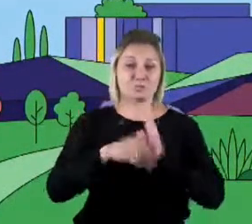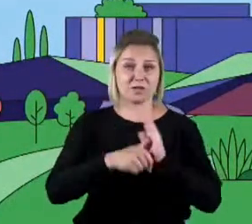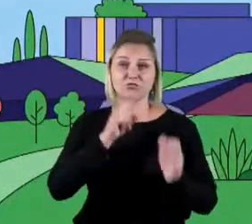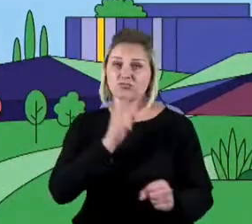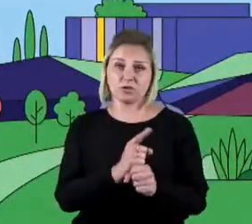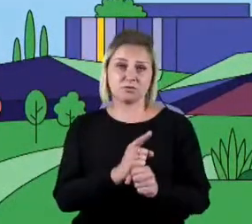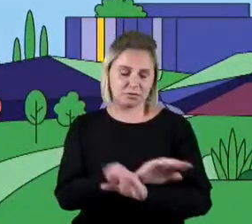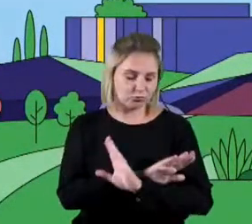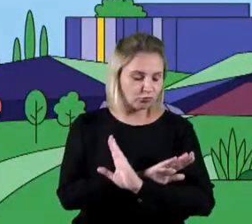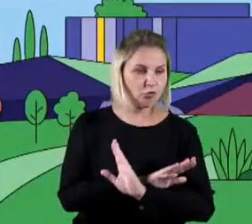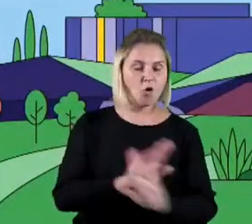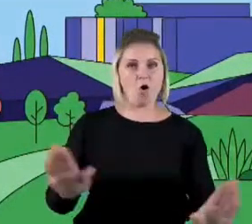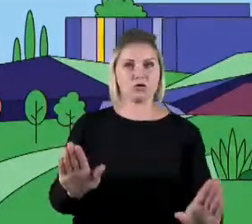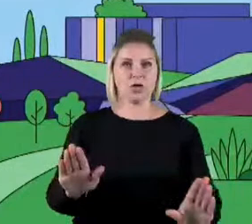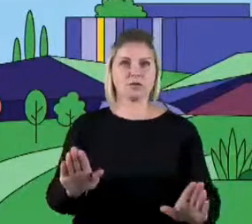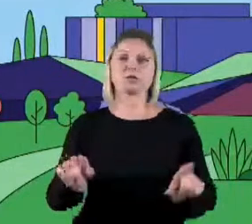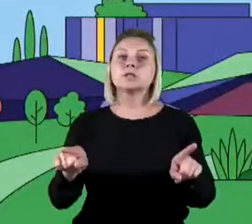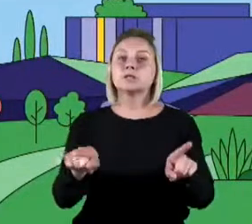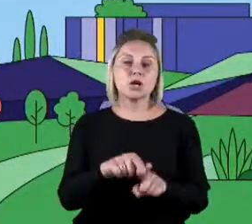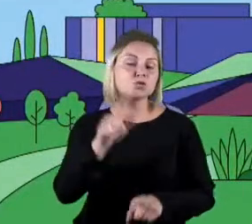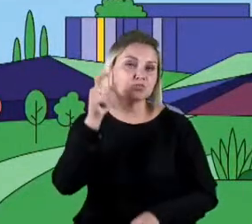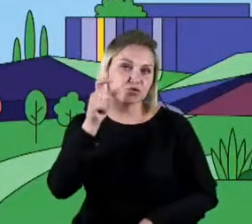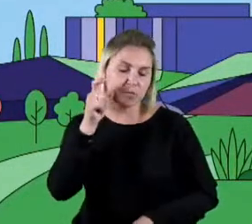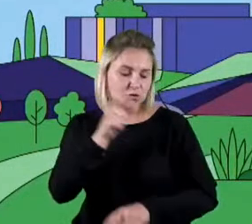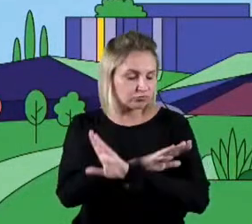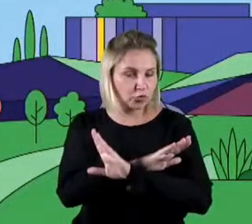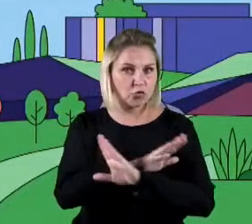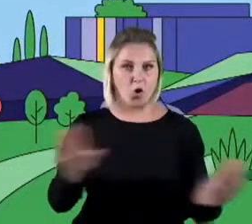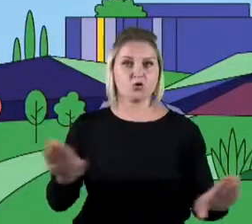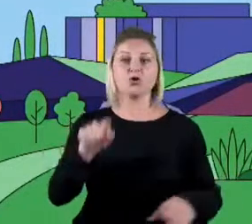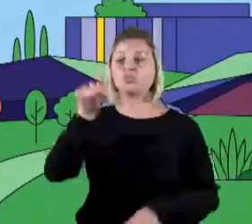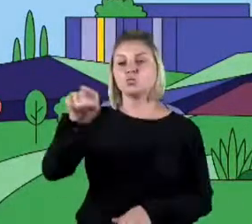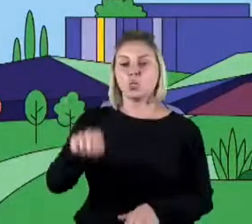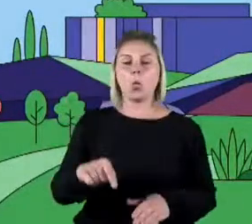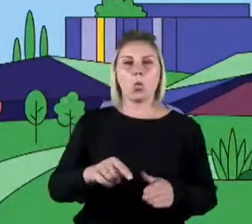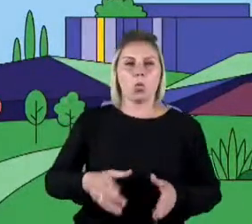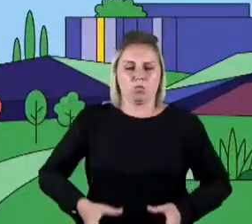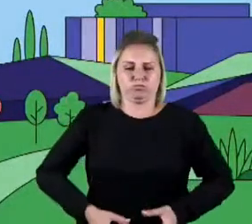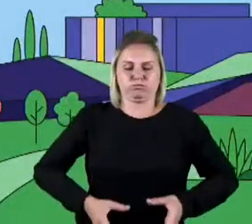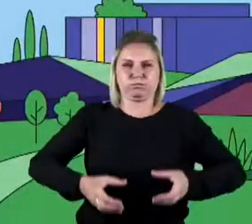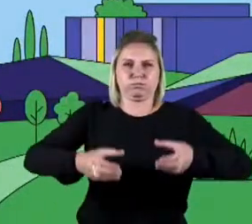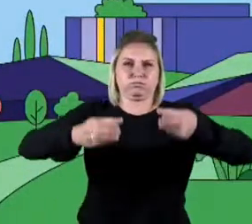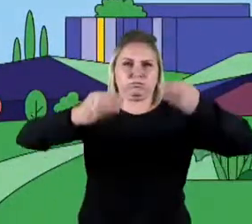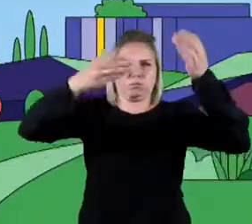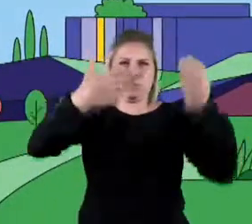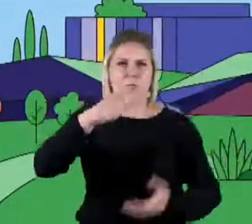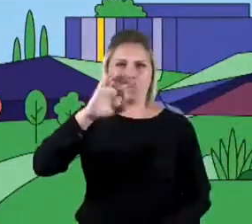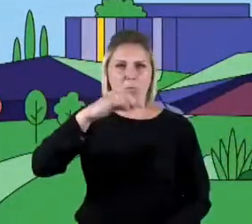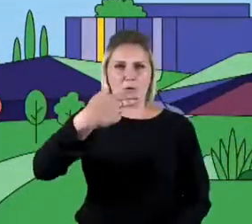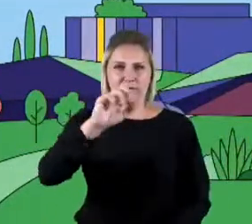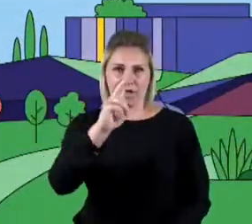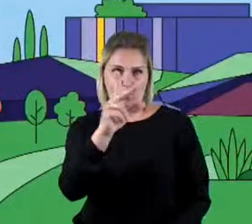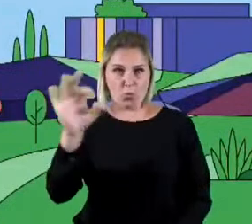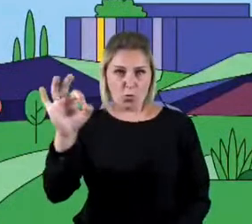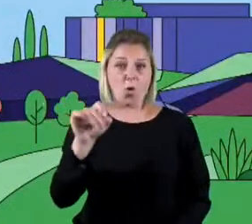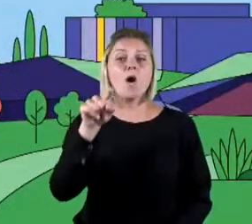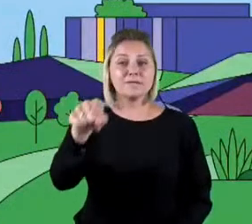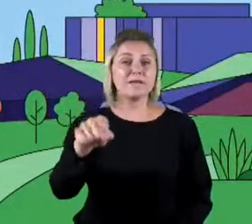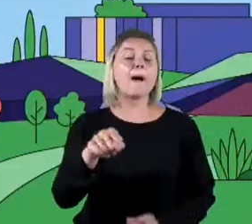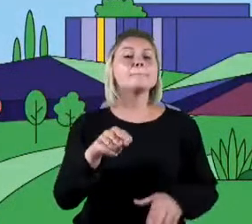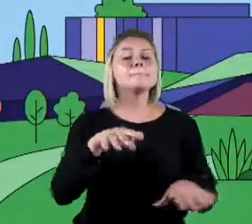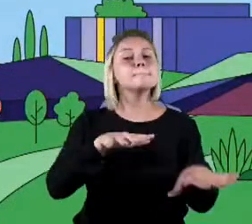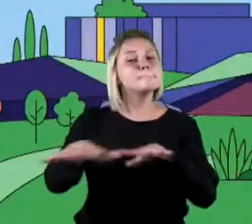said never again. We have said no to violence. Here is the Monaco building